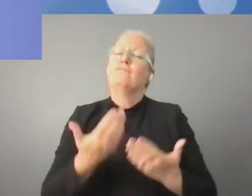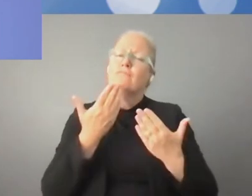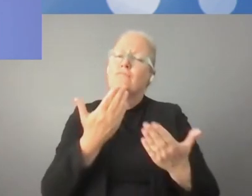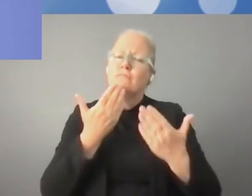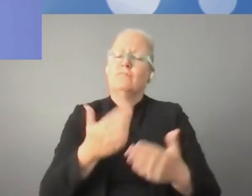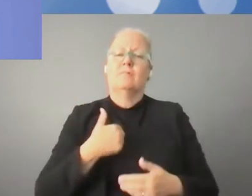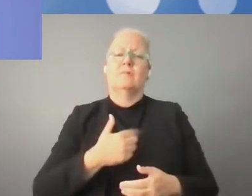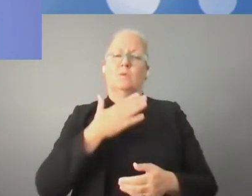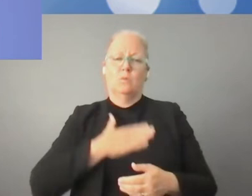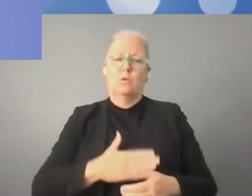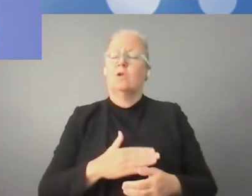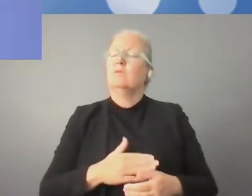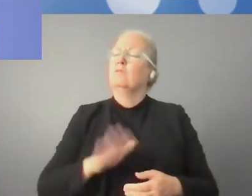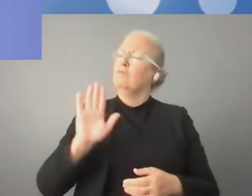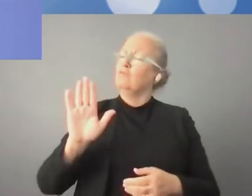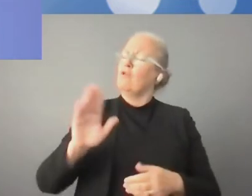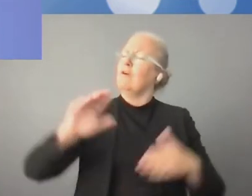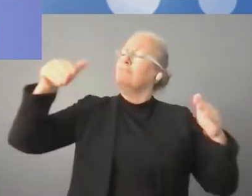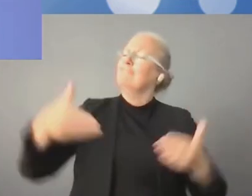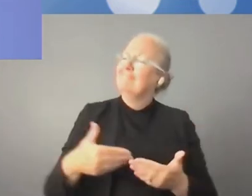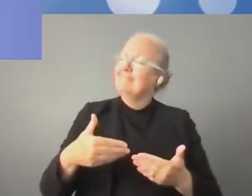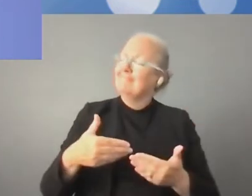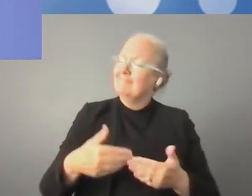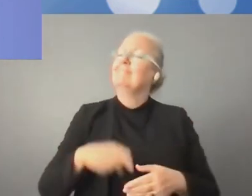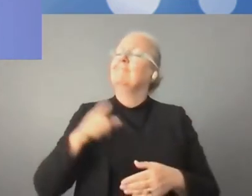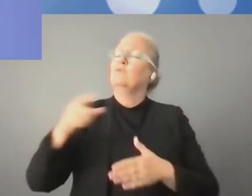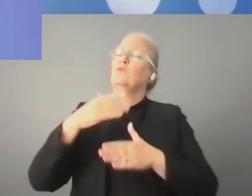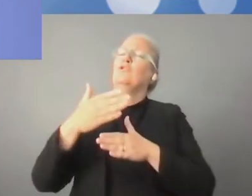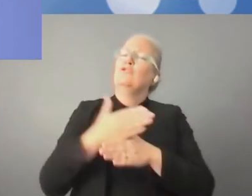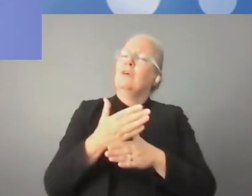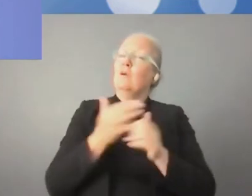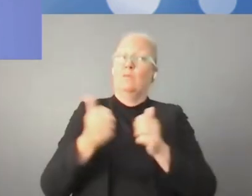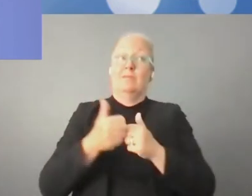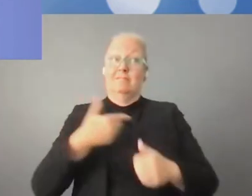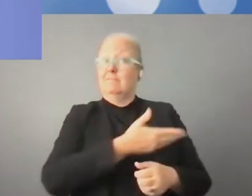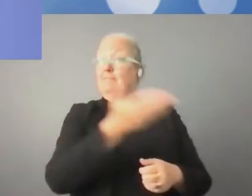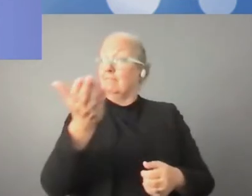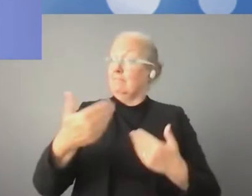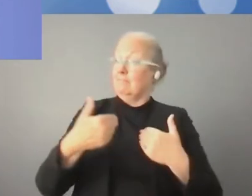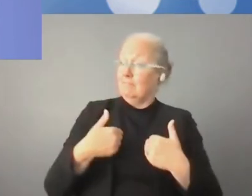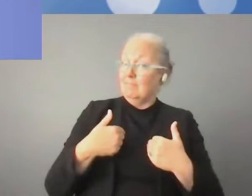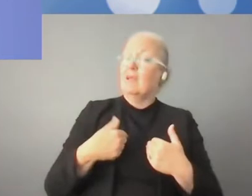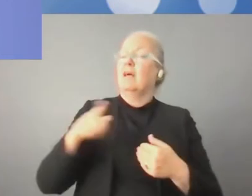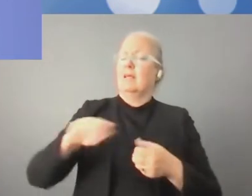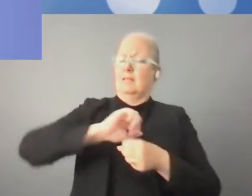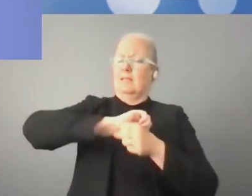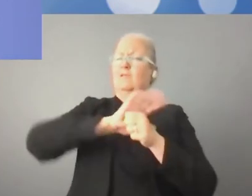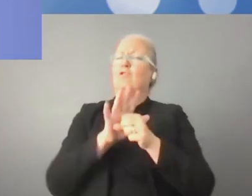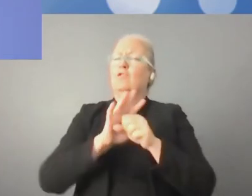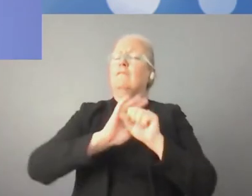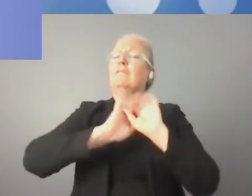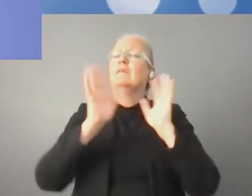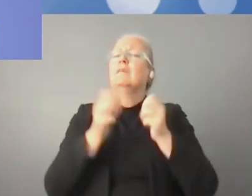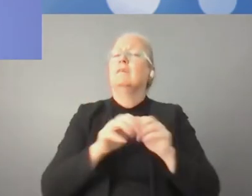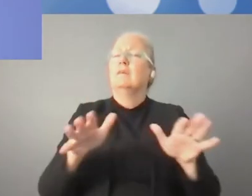introduction where you shared with us how difficult the pandemic has been for the polish